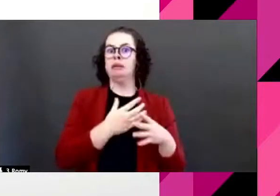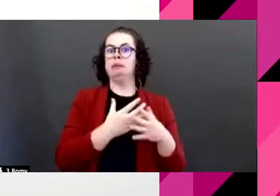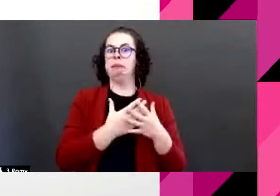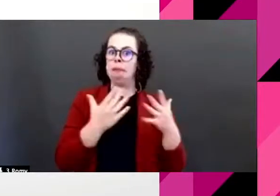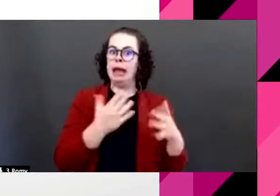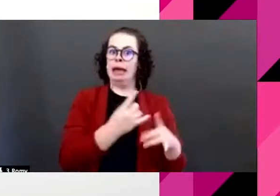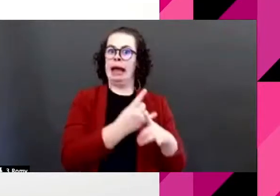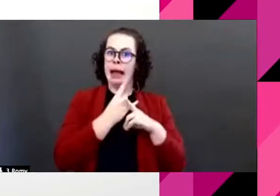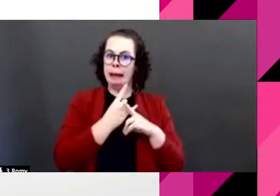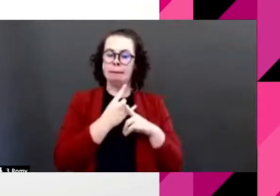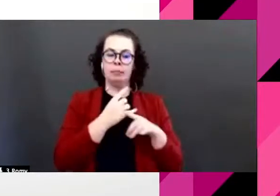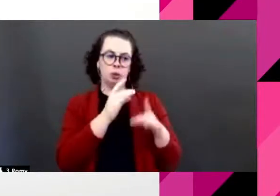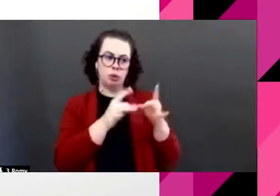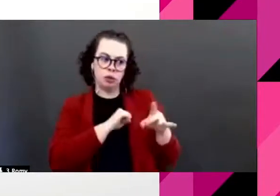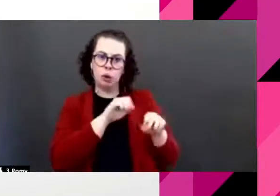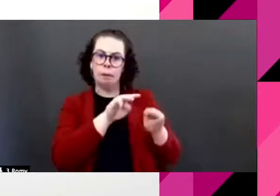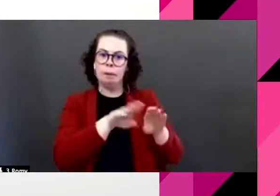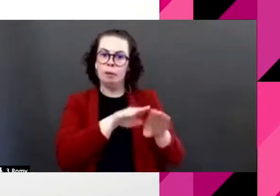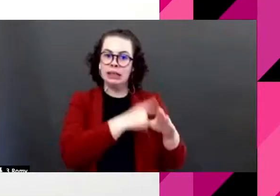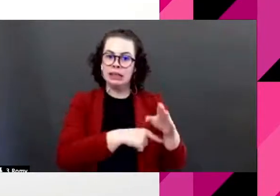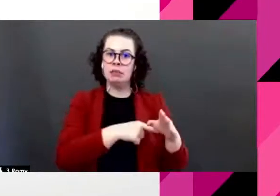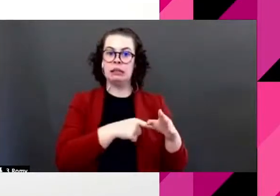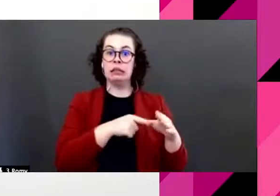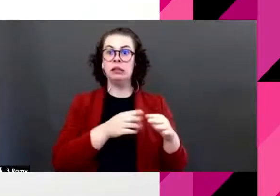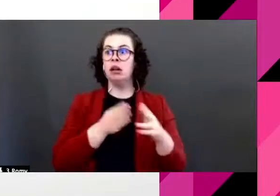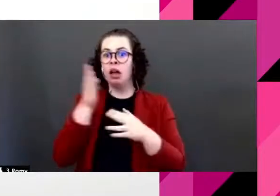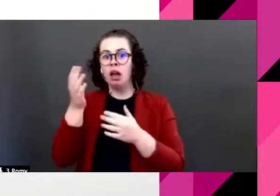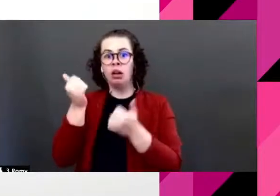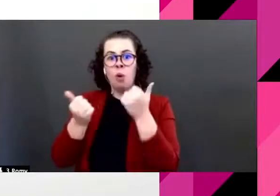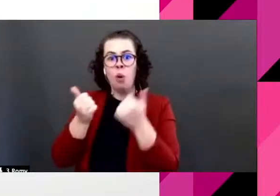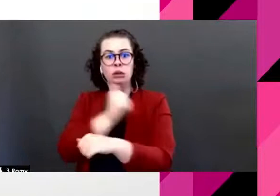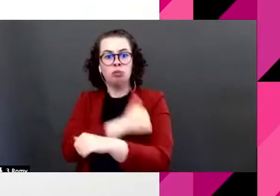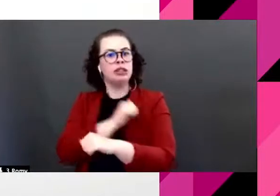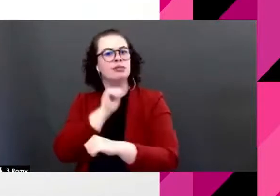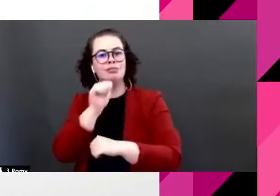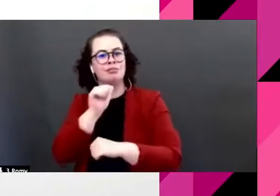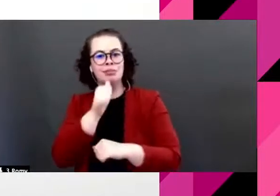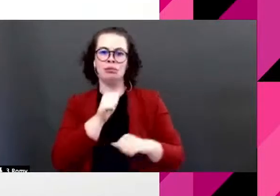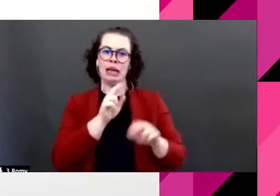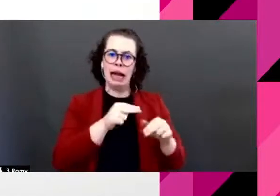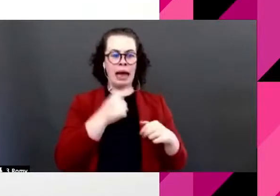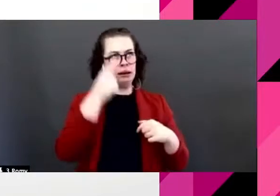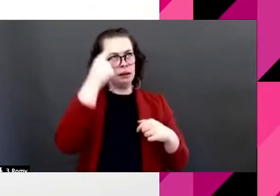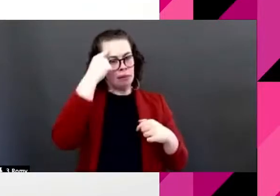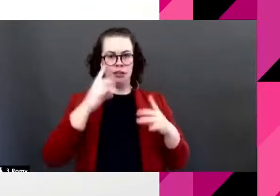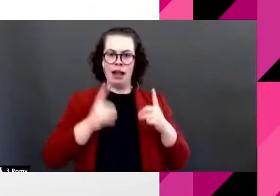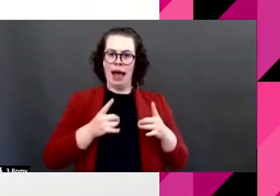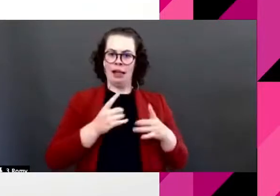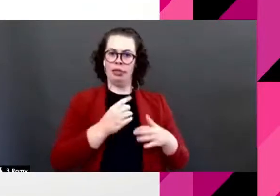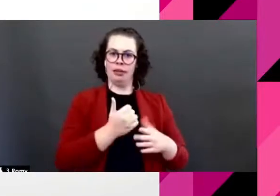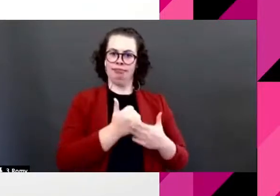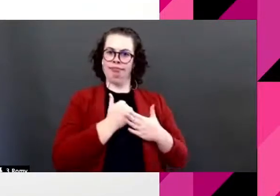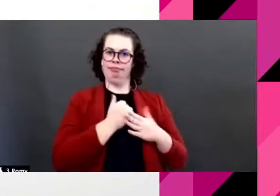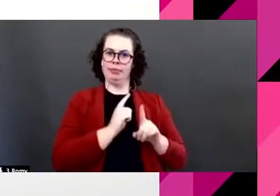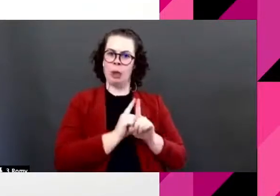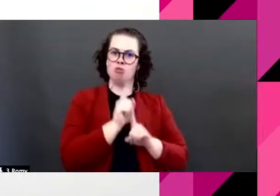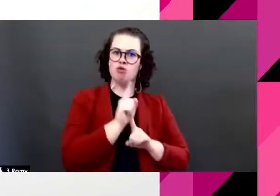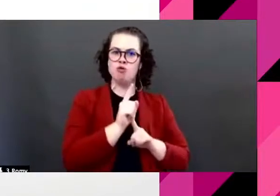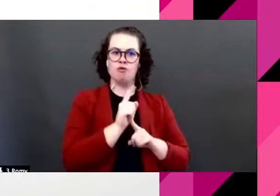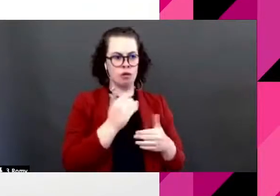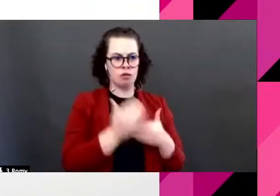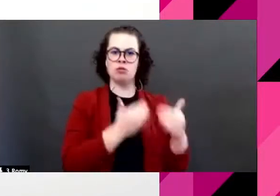criminal justice system and for rehabilitating those who are already in it. The provision of